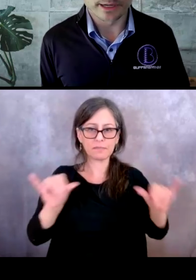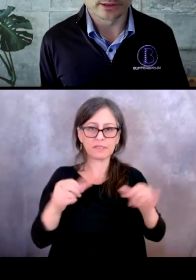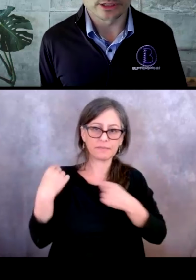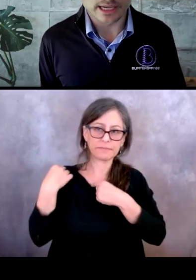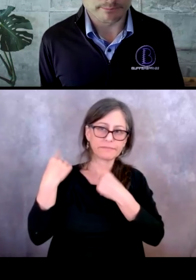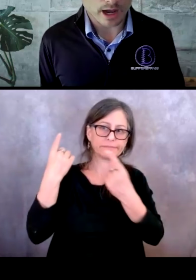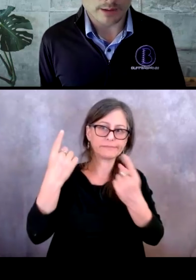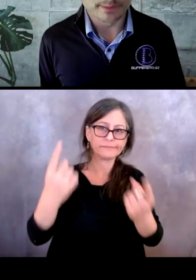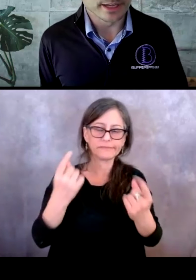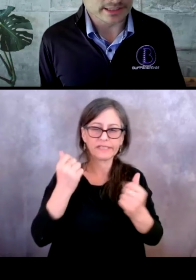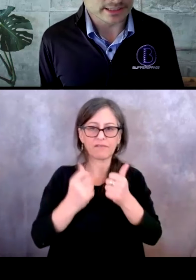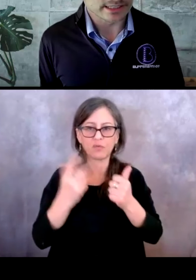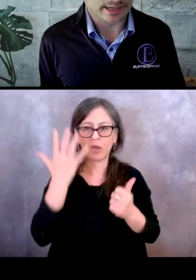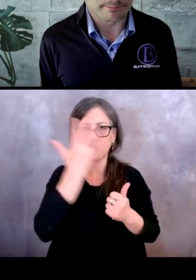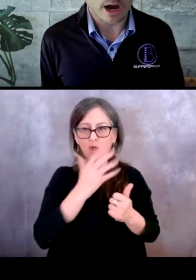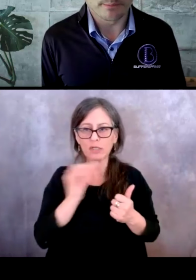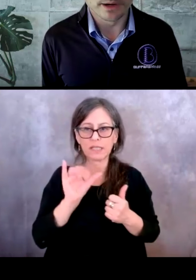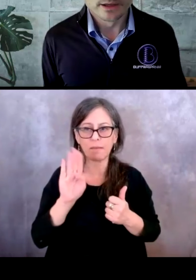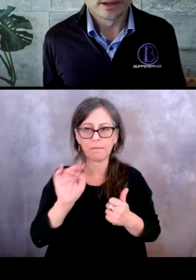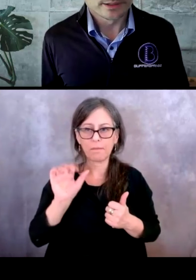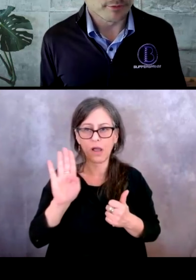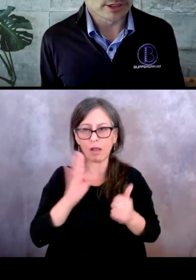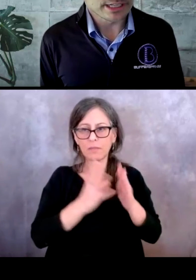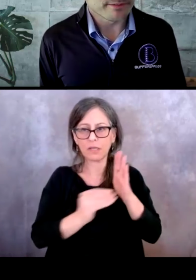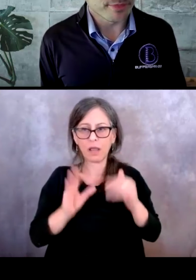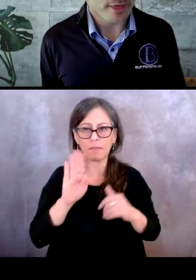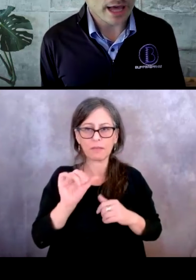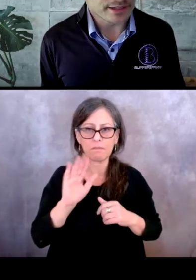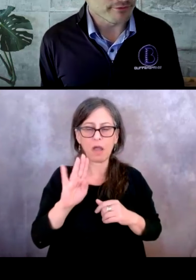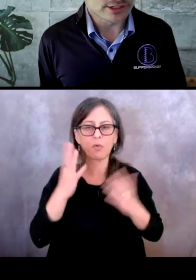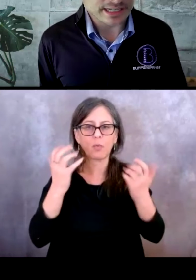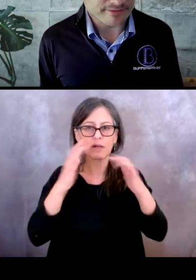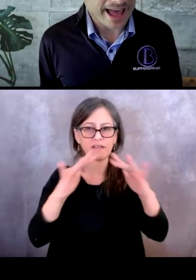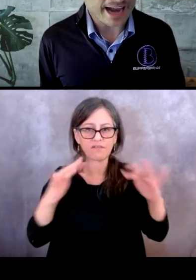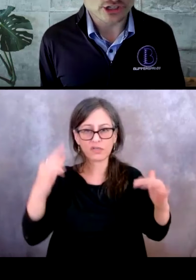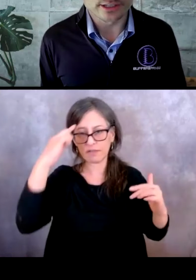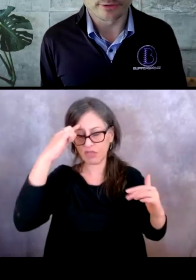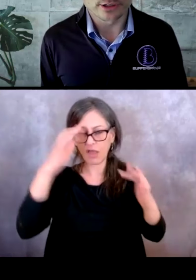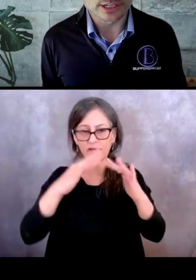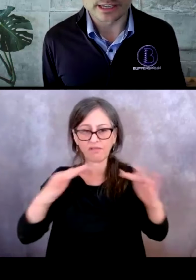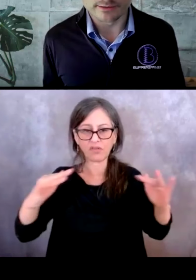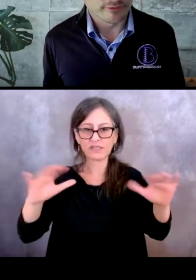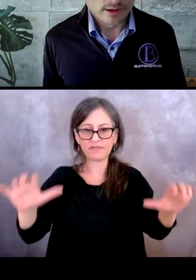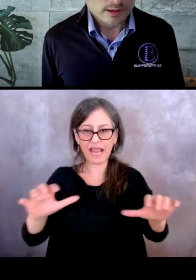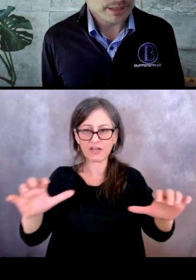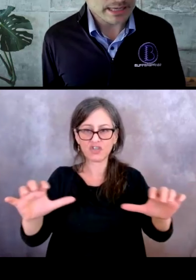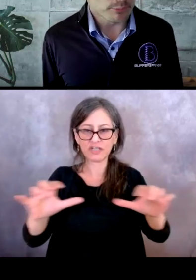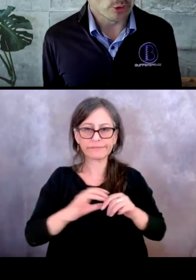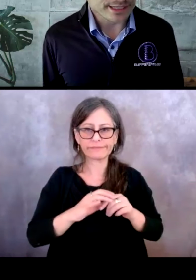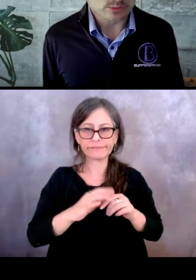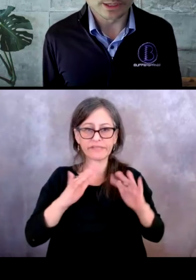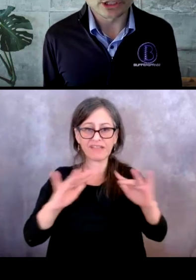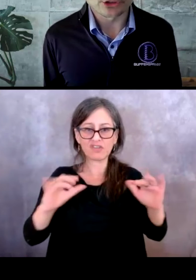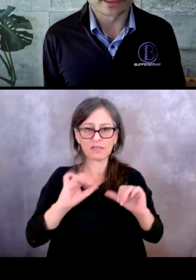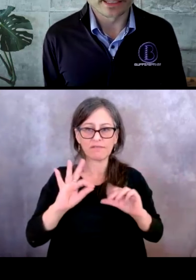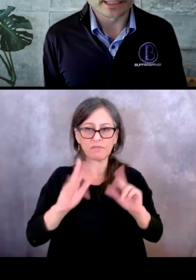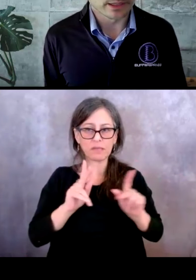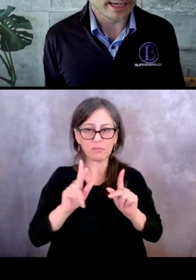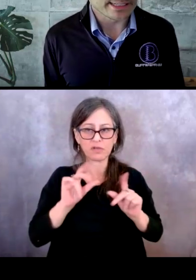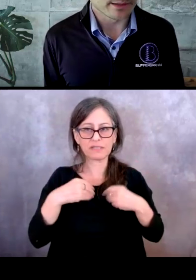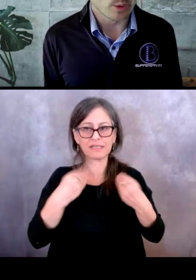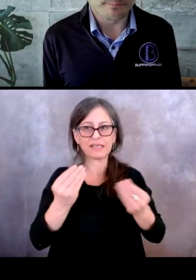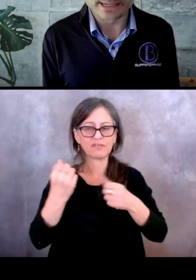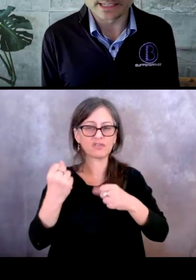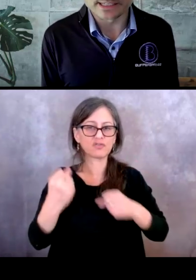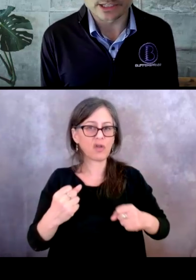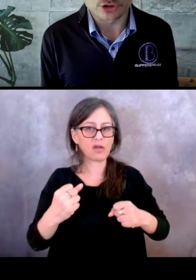it. And everybody looks like Bob and does things like Bob. Diversity of thought, diversity of action, diversity of people is what strengthens, and